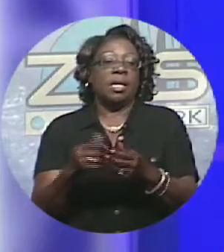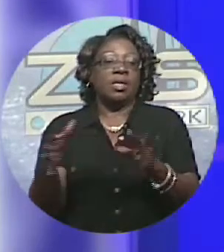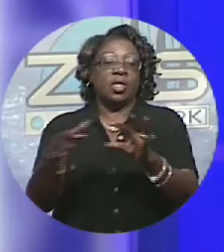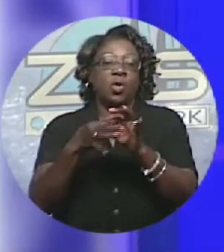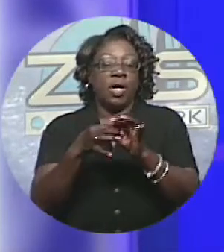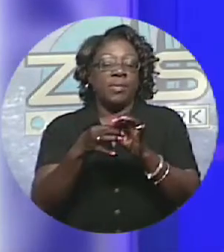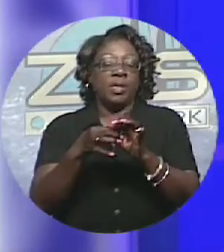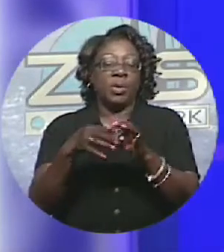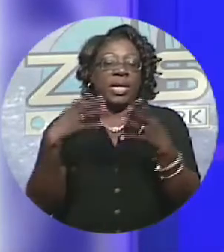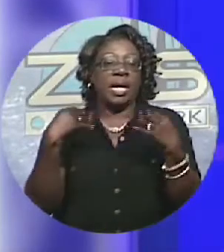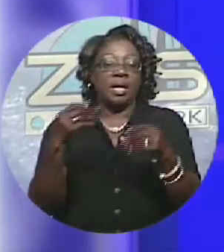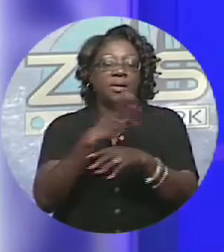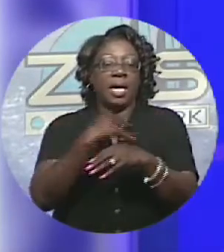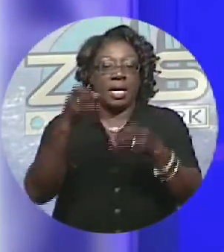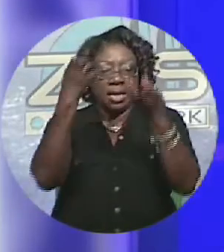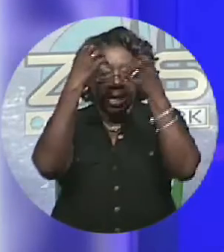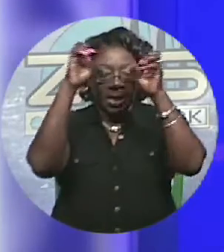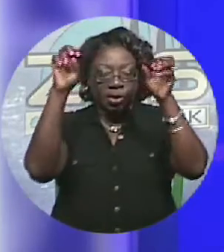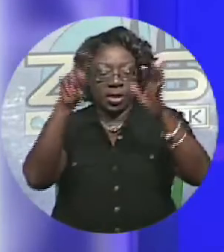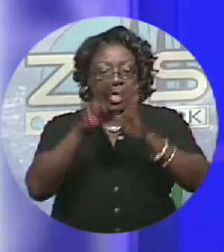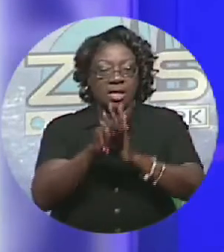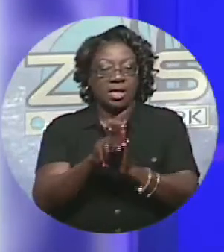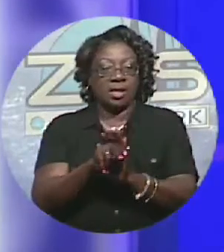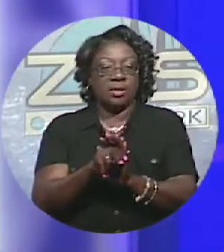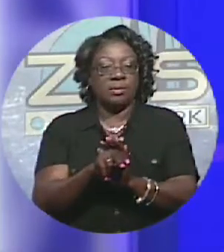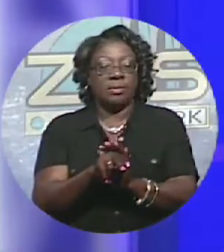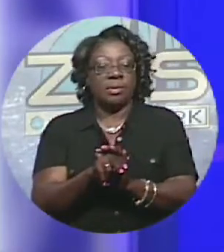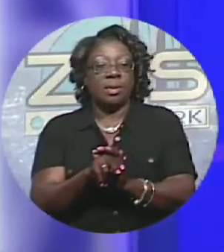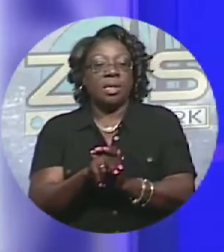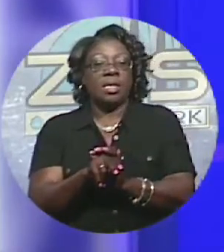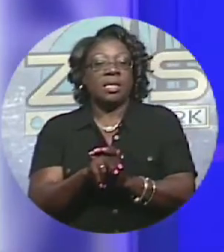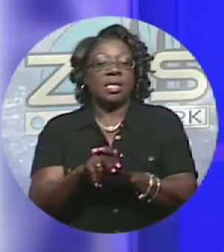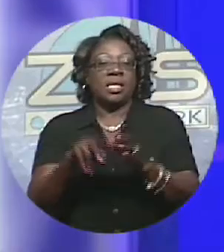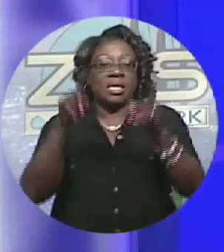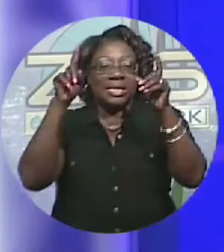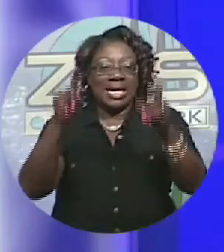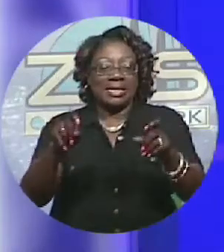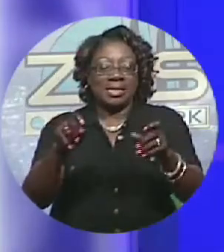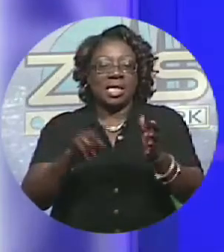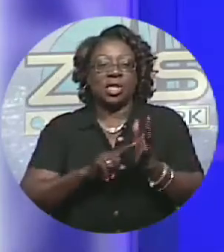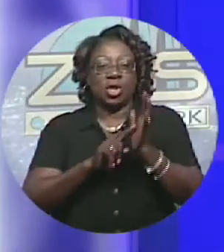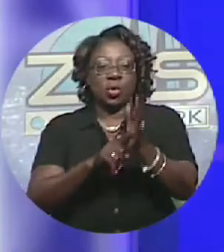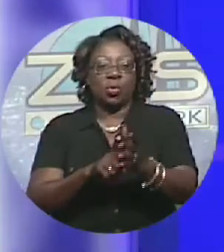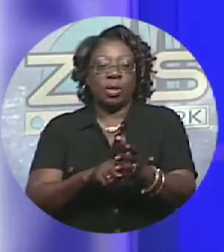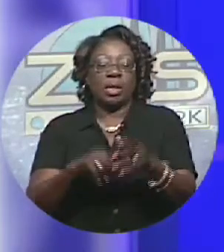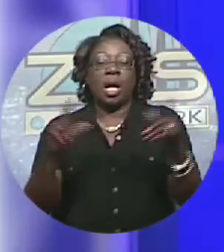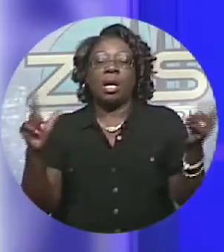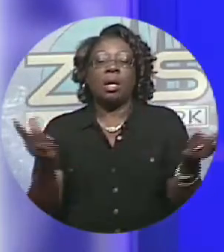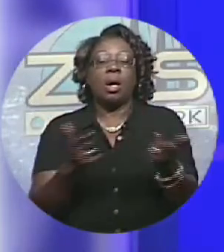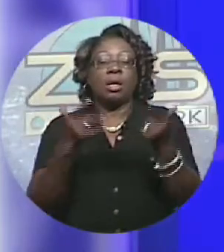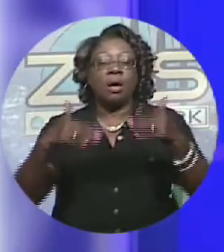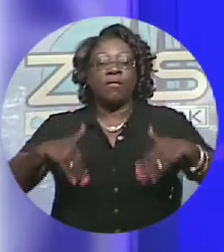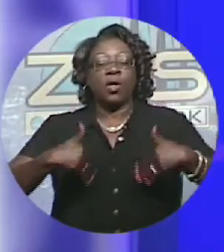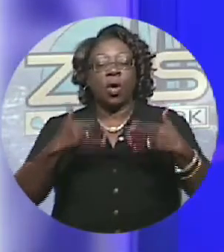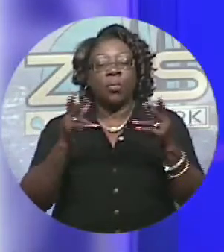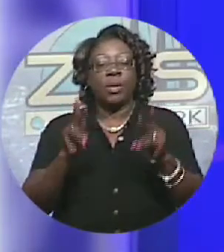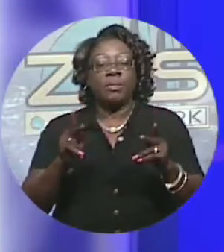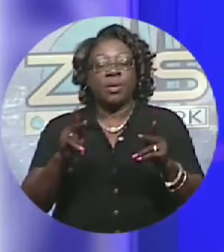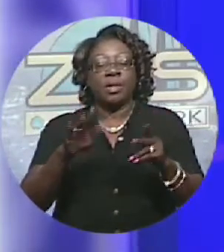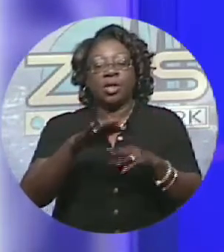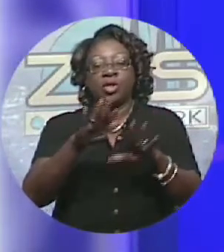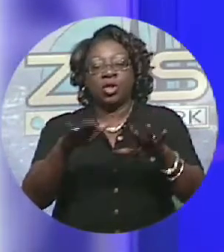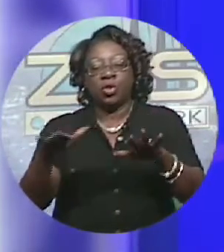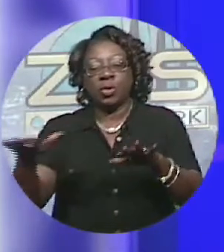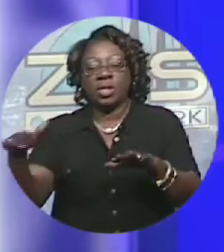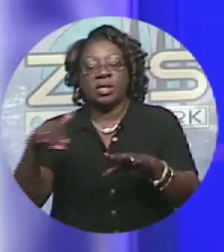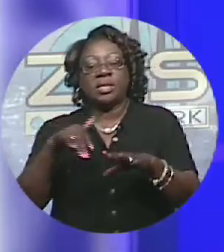shared a recent PAHO Global School Health Survey, which highlighted that nearly 45% of adolescents between 13 and 15